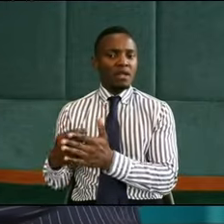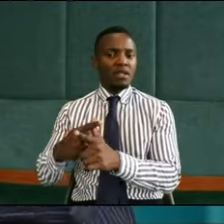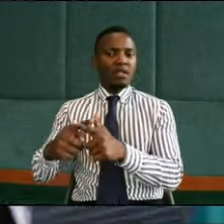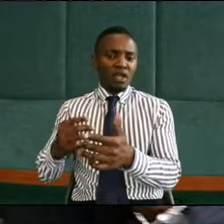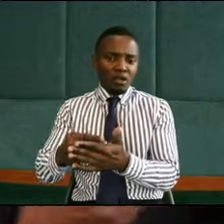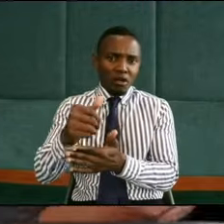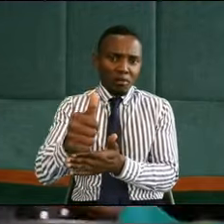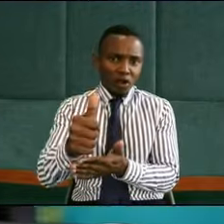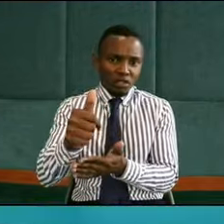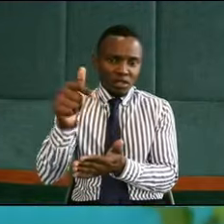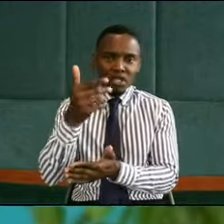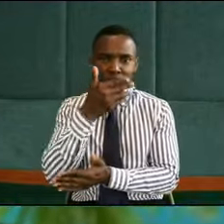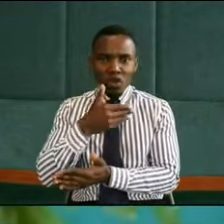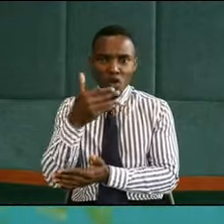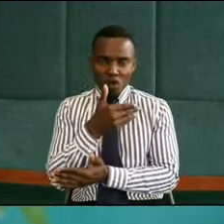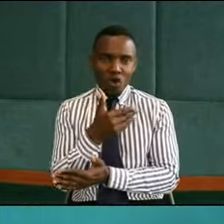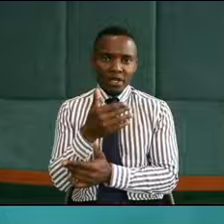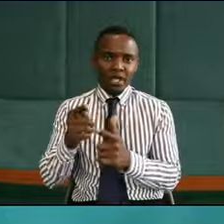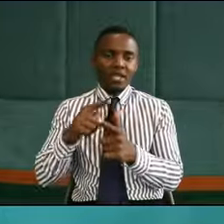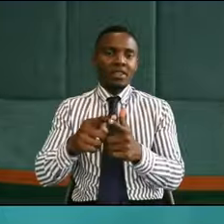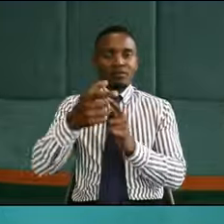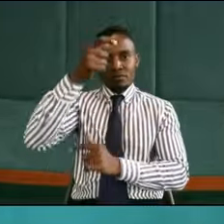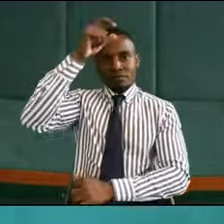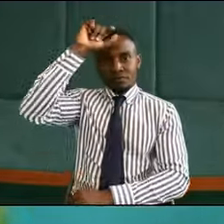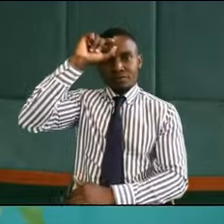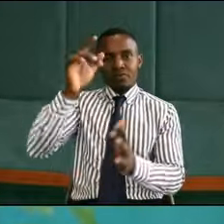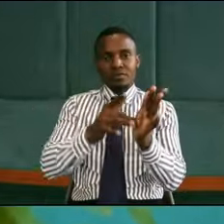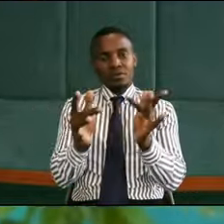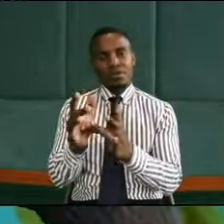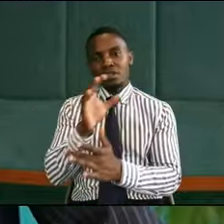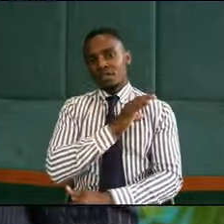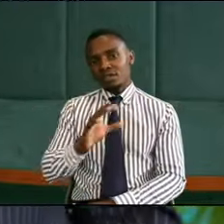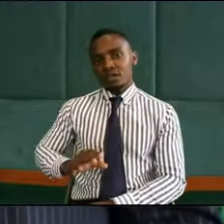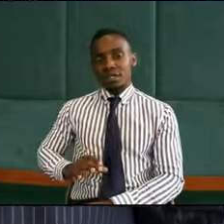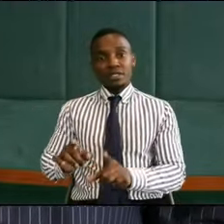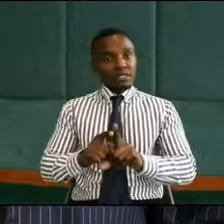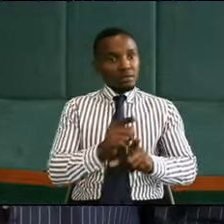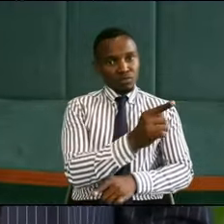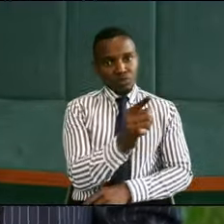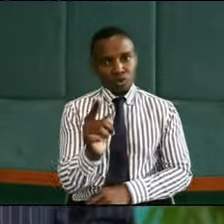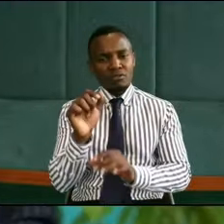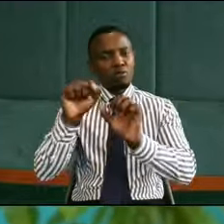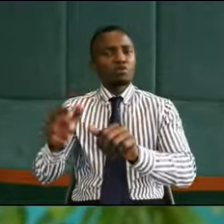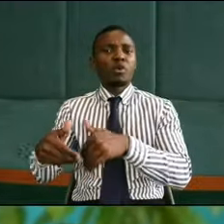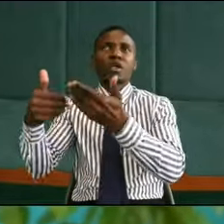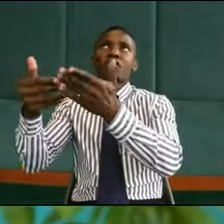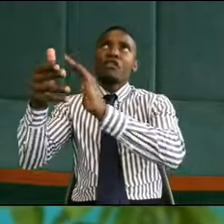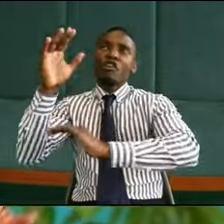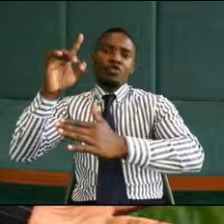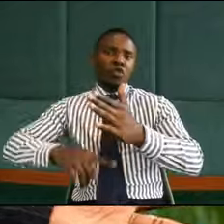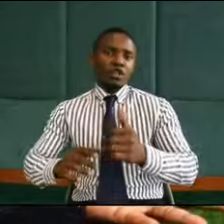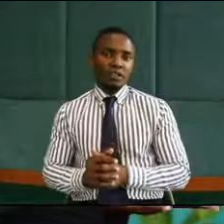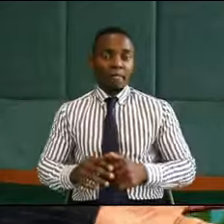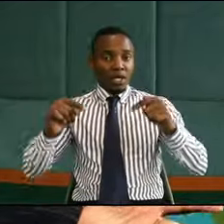flask. And she came and anointed Jesus Christ. What can we give to God? Today,